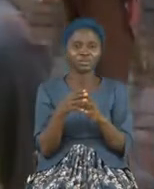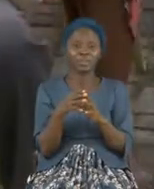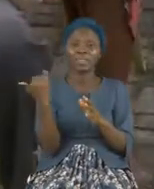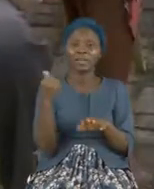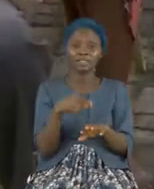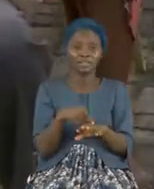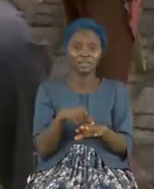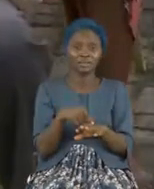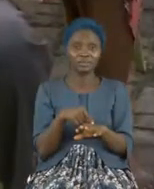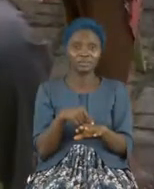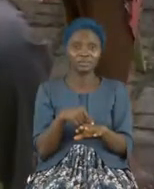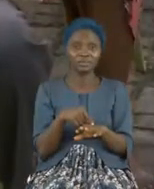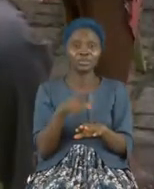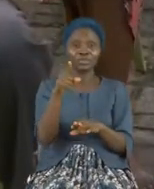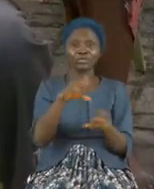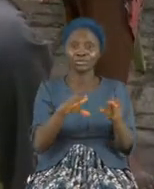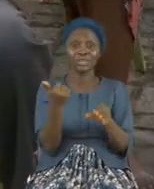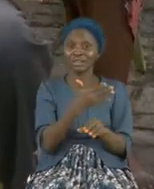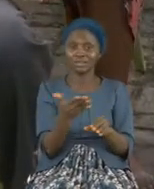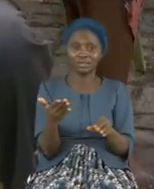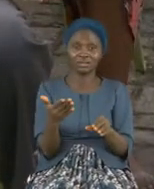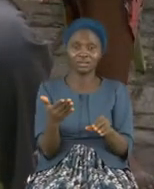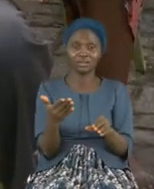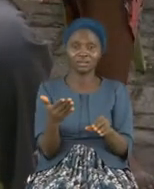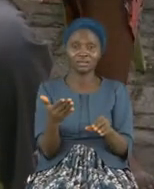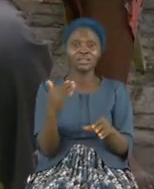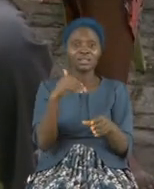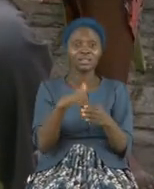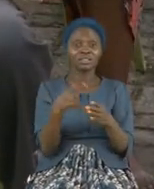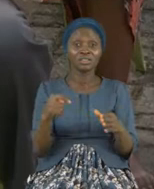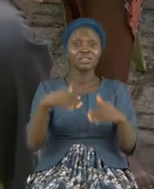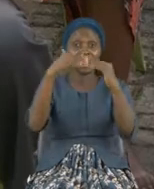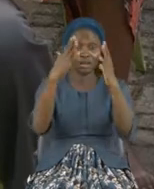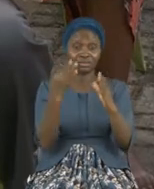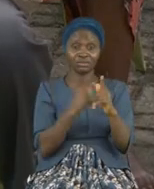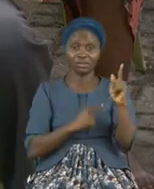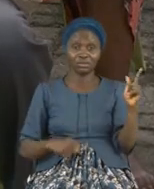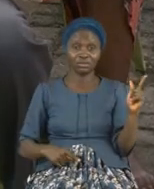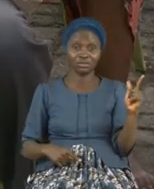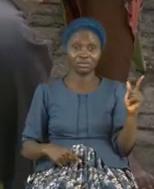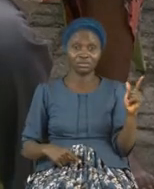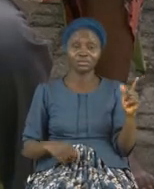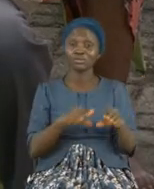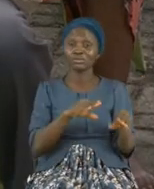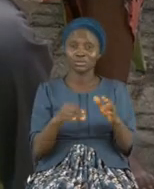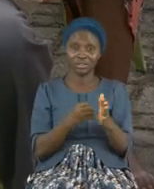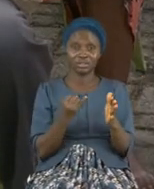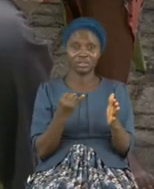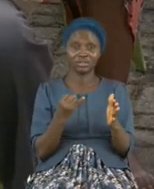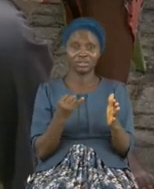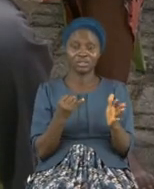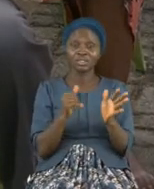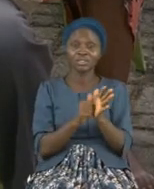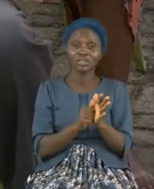Anytime you do anything in the house of the Lord, do it that there